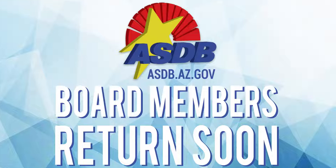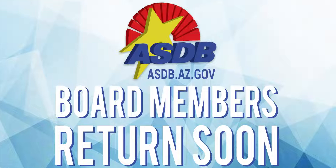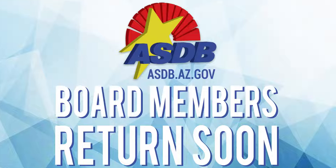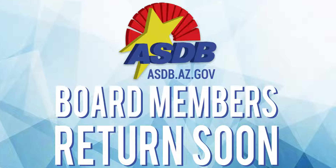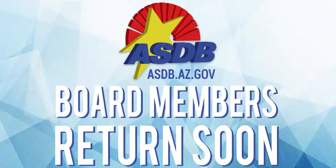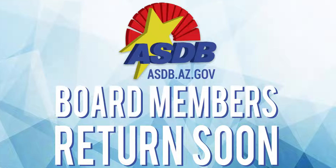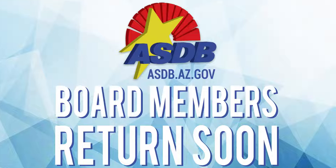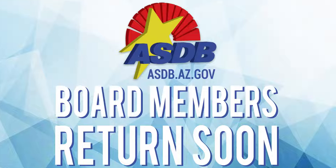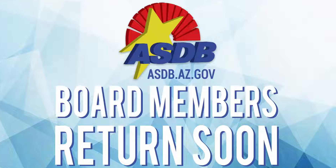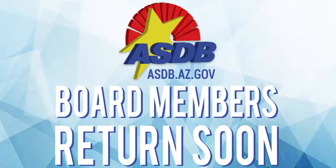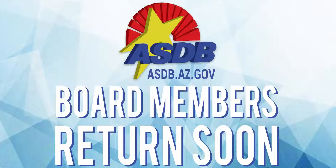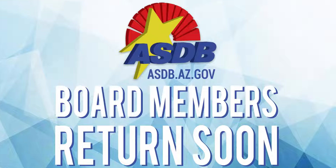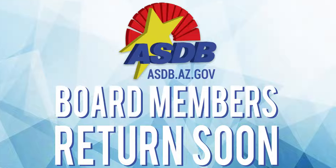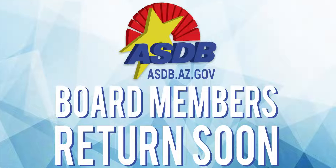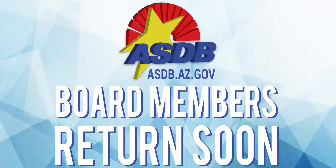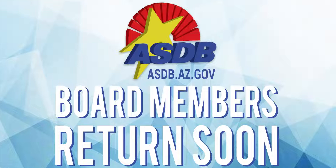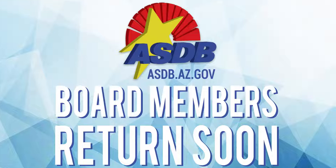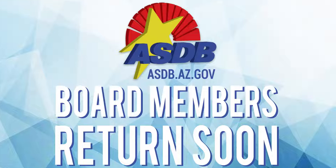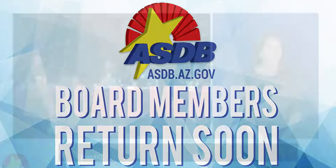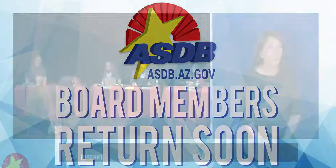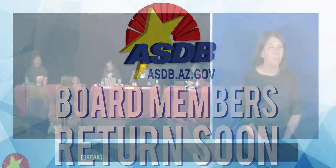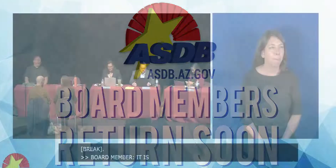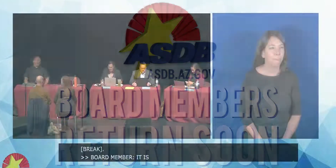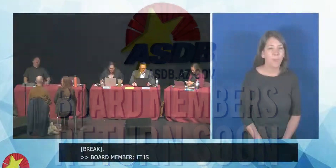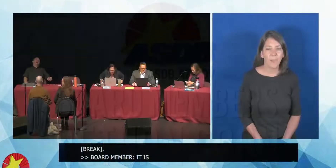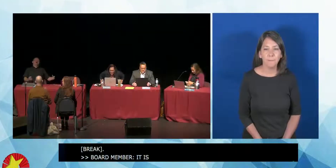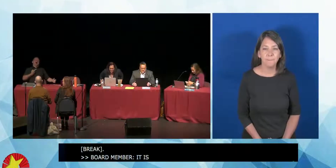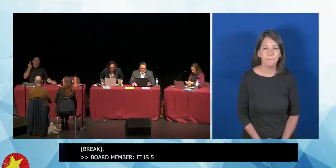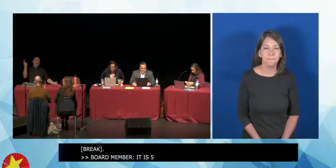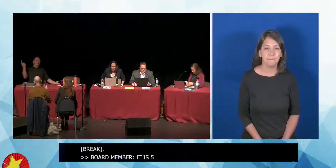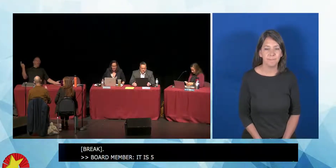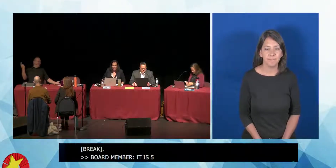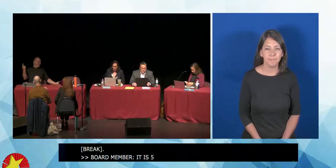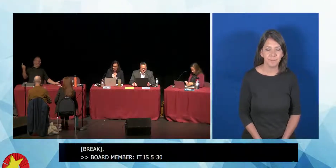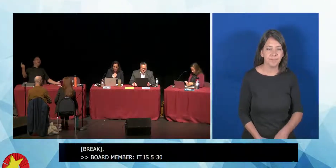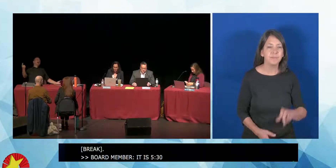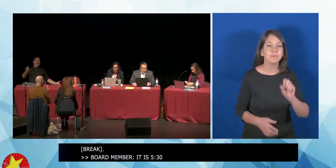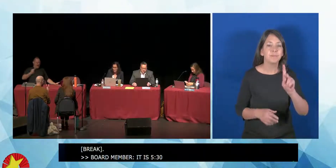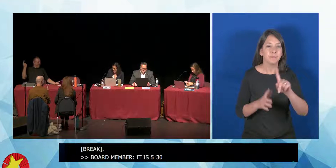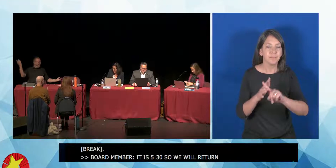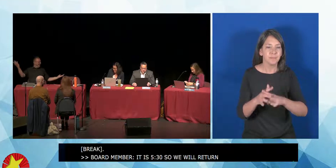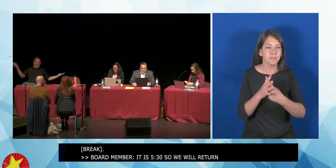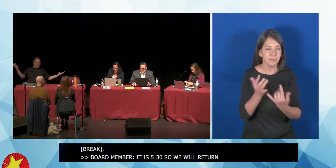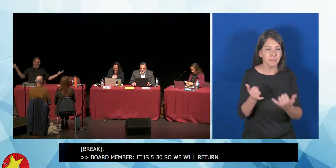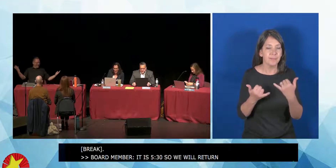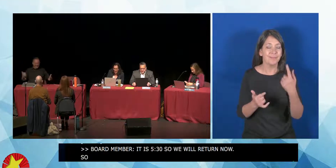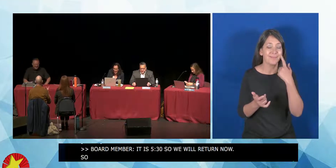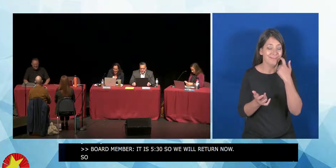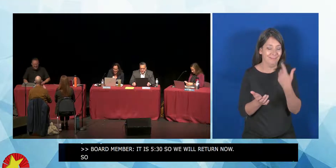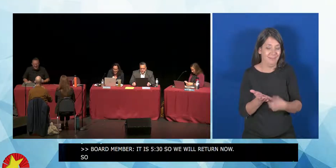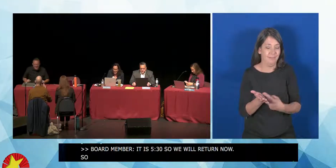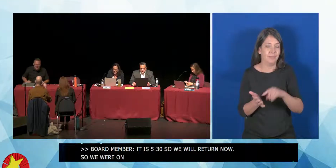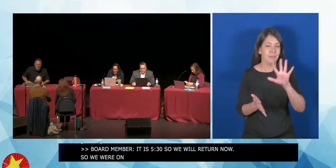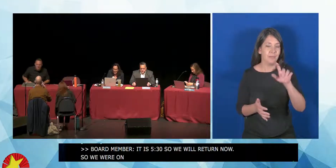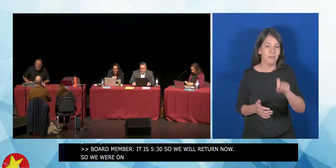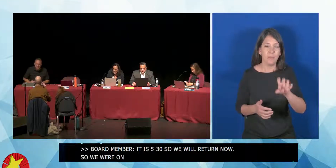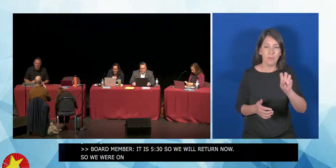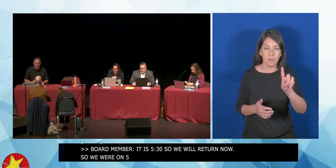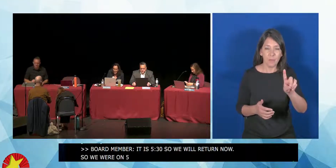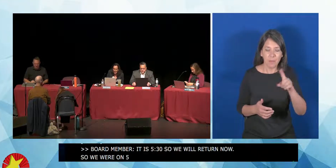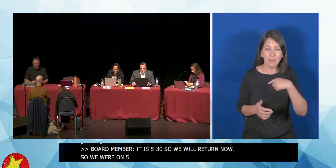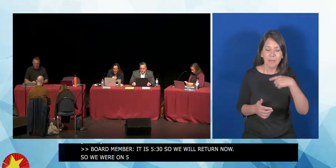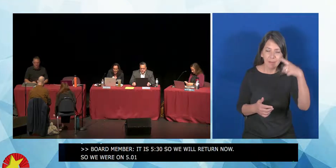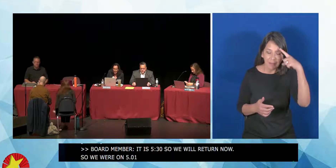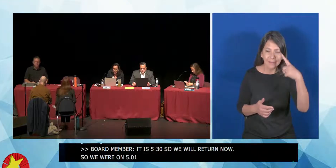going to start talking. Experience with you? So we were on 5.01. I think we just